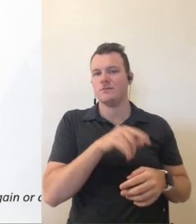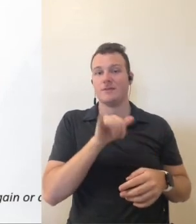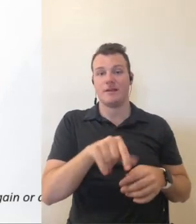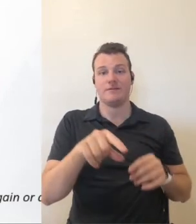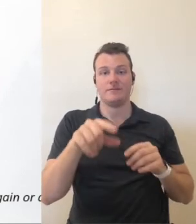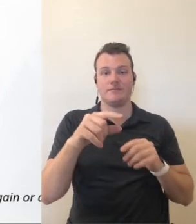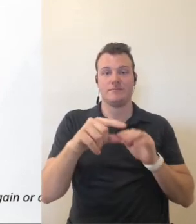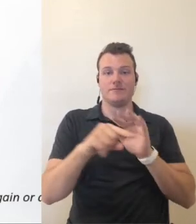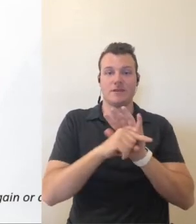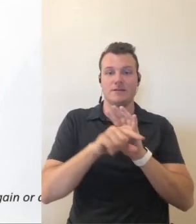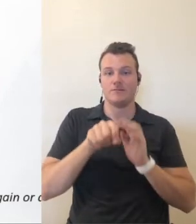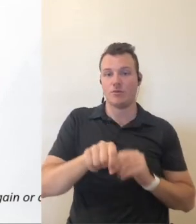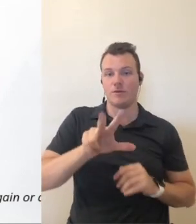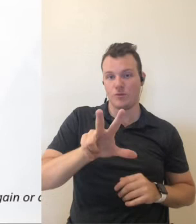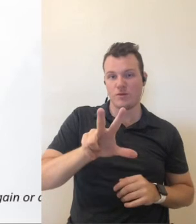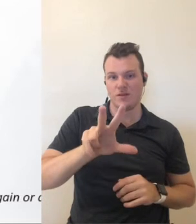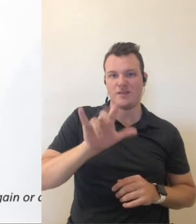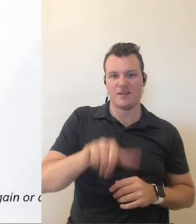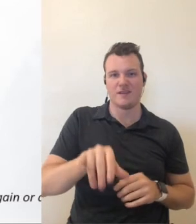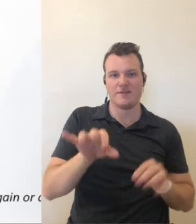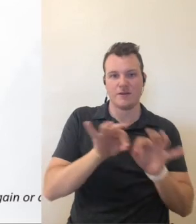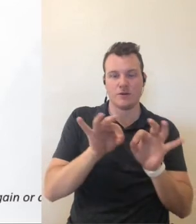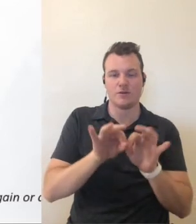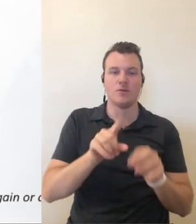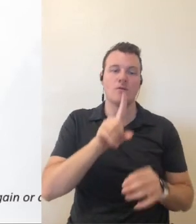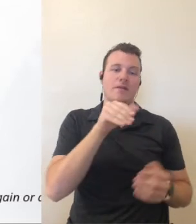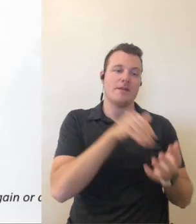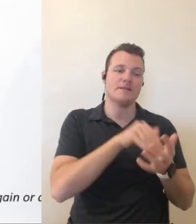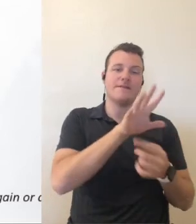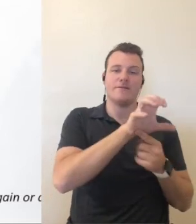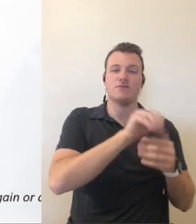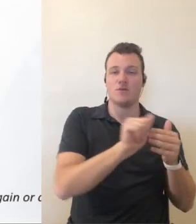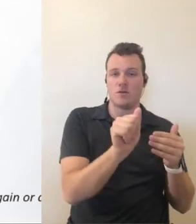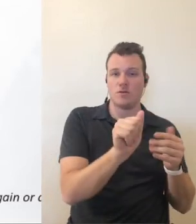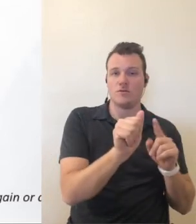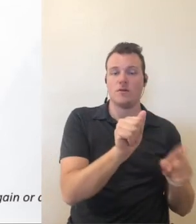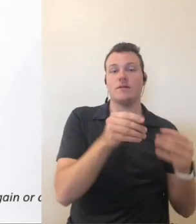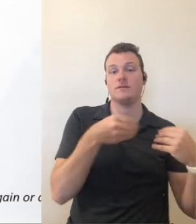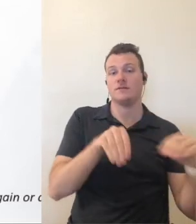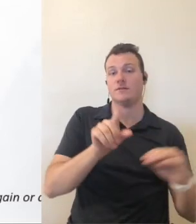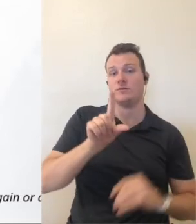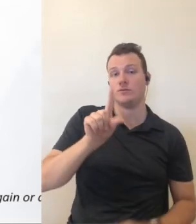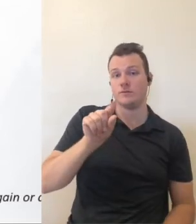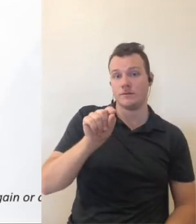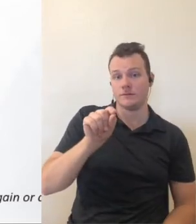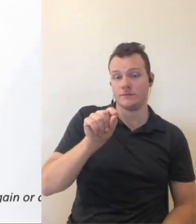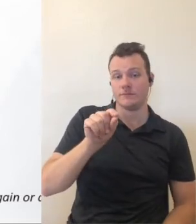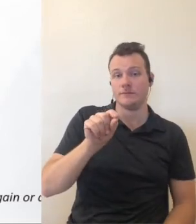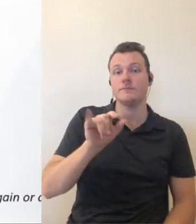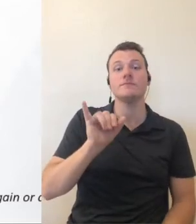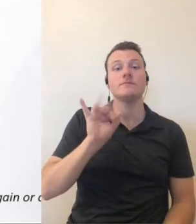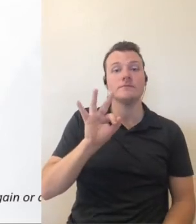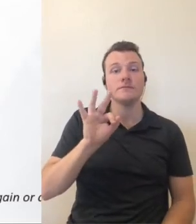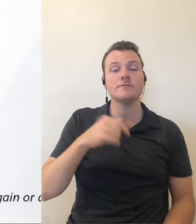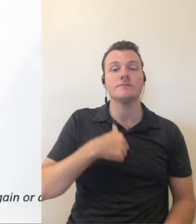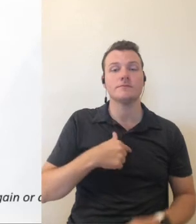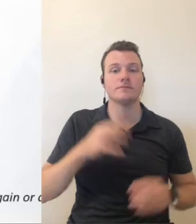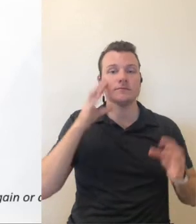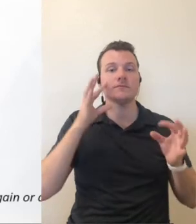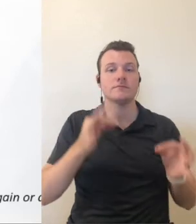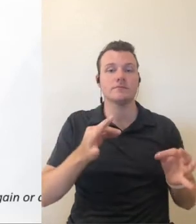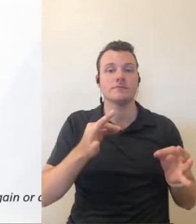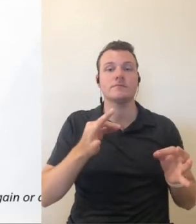minus 0.3 value, let's say it was $1,500 and I was selling 20 of these, if